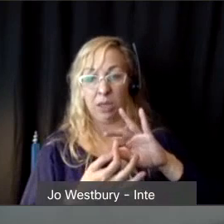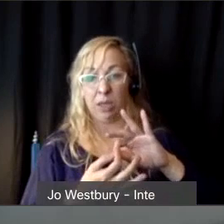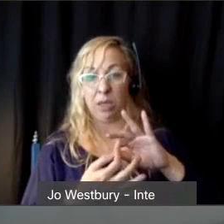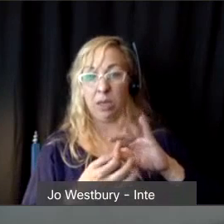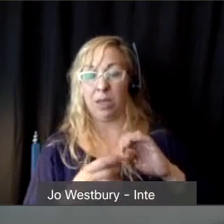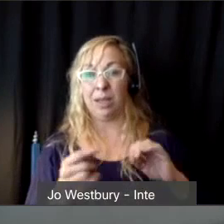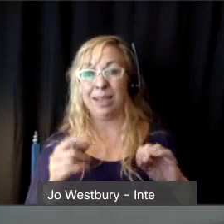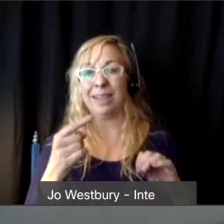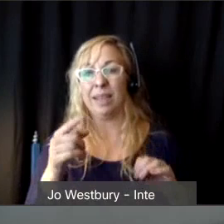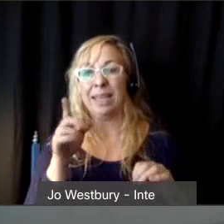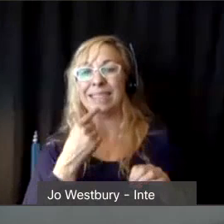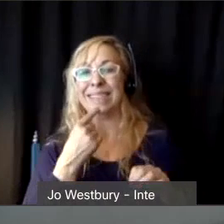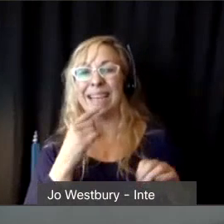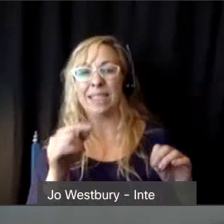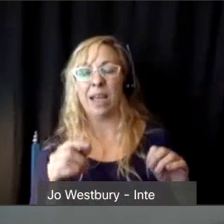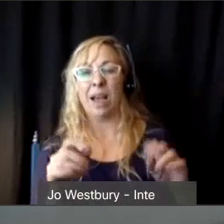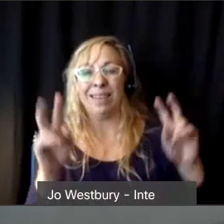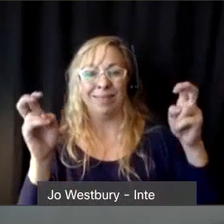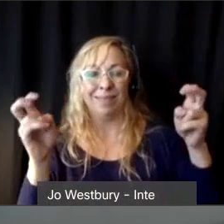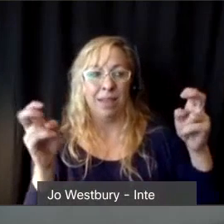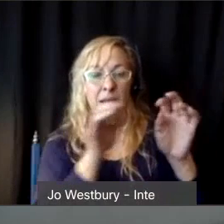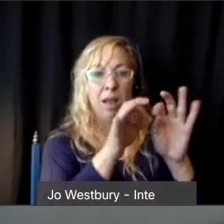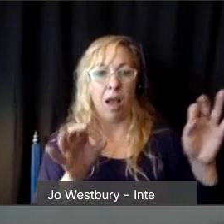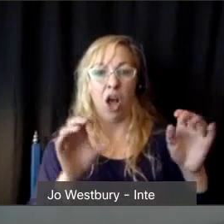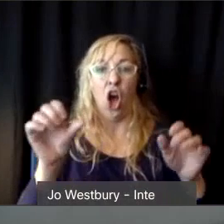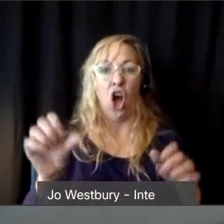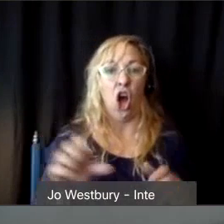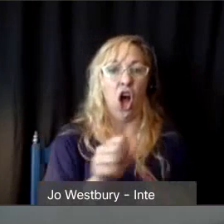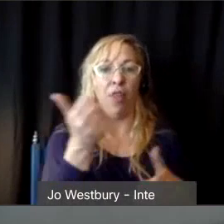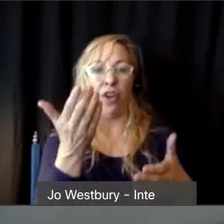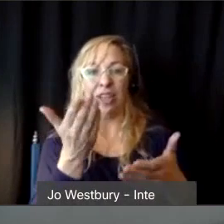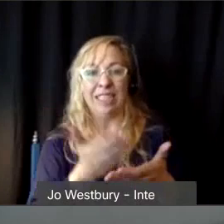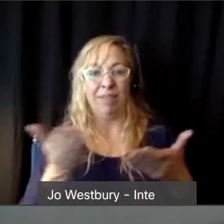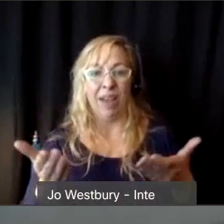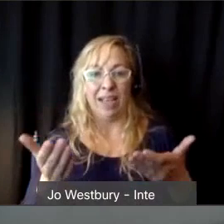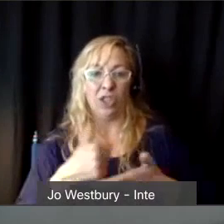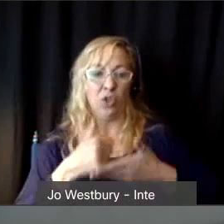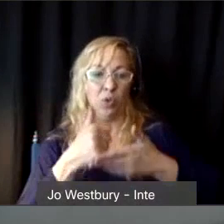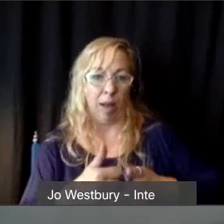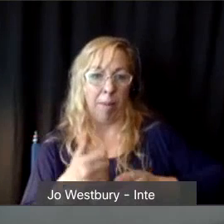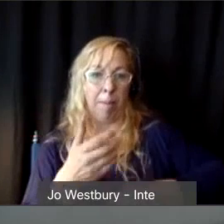other devices to enhance mobility and assist with performing daily tasks.